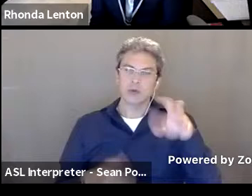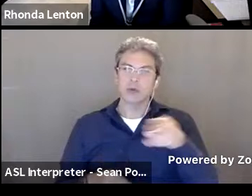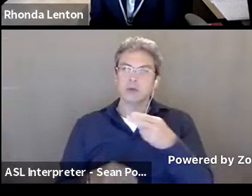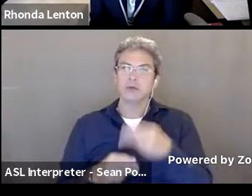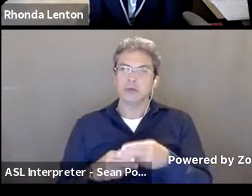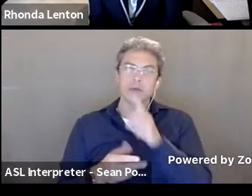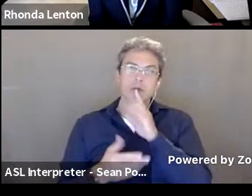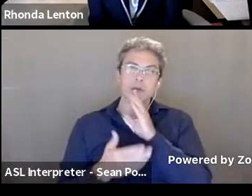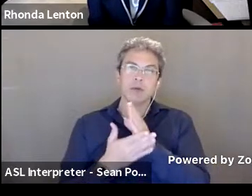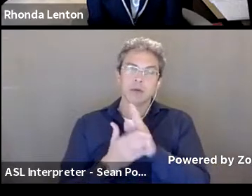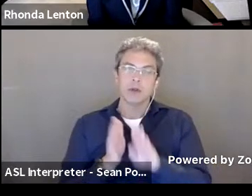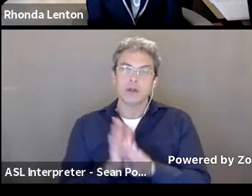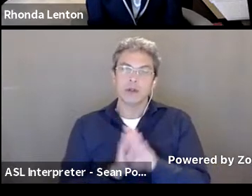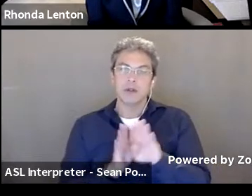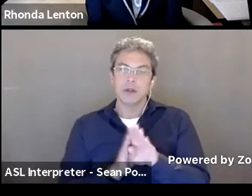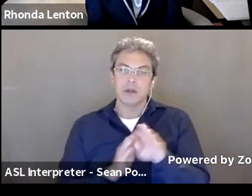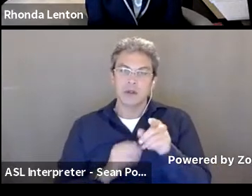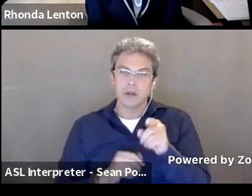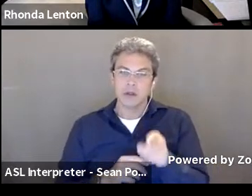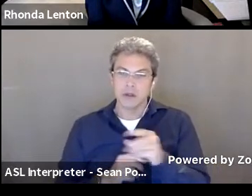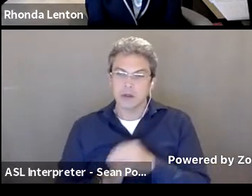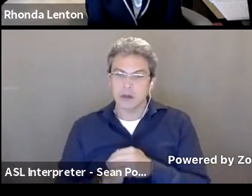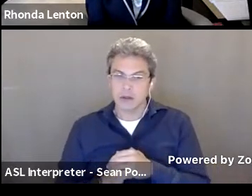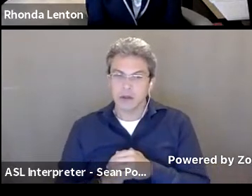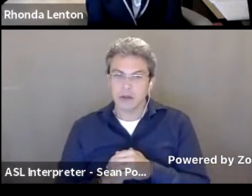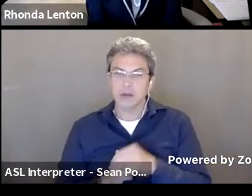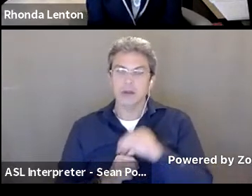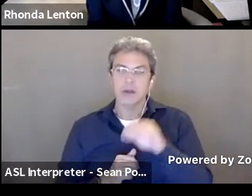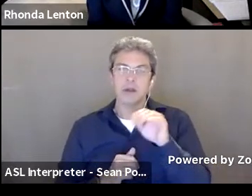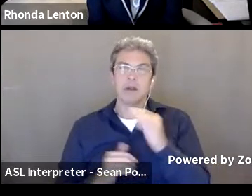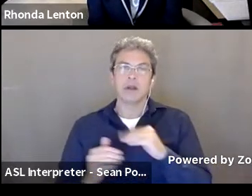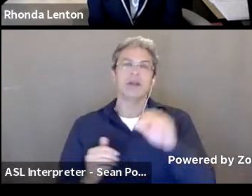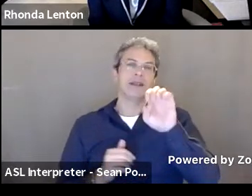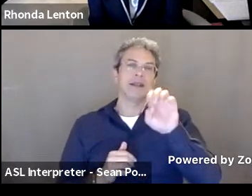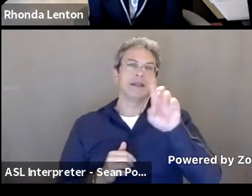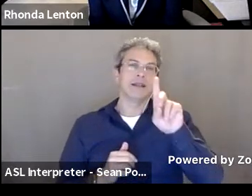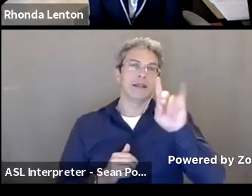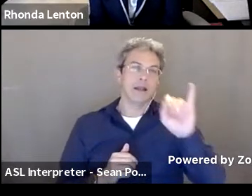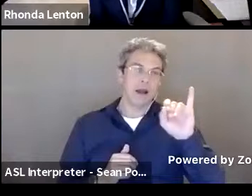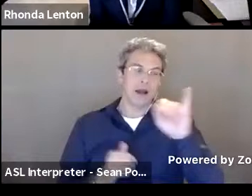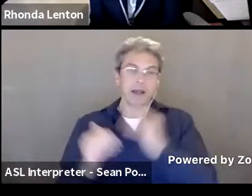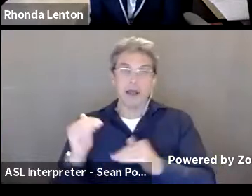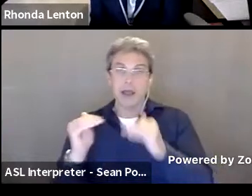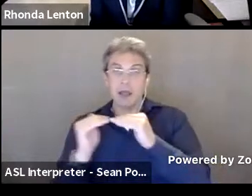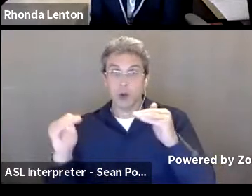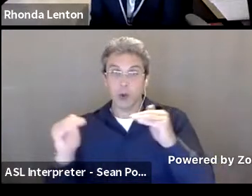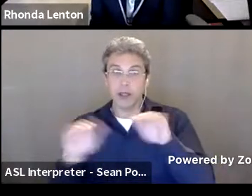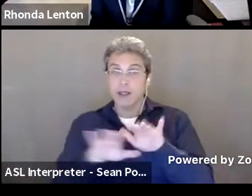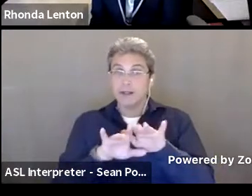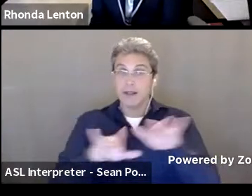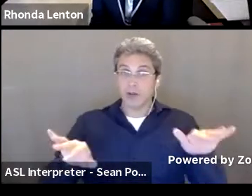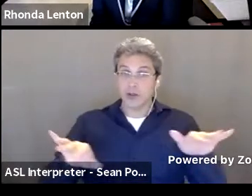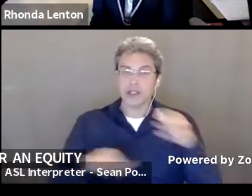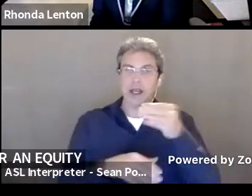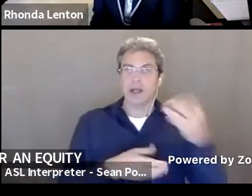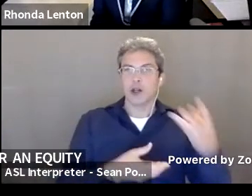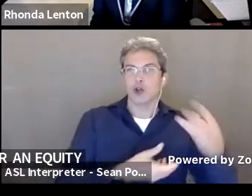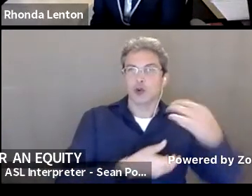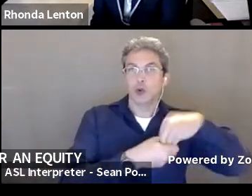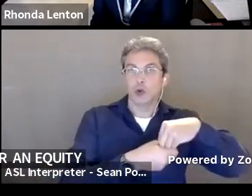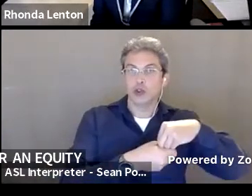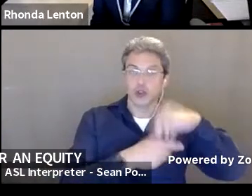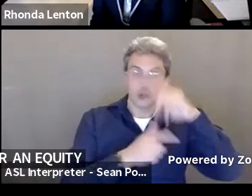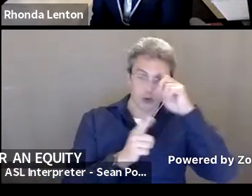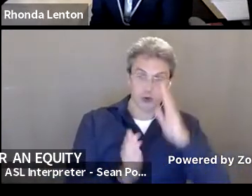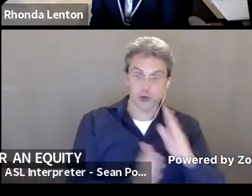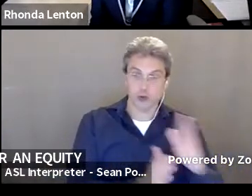of an EDI, or an equity, diversity, inclusion strategy. And as part of those initiatives, I would expect that there